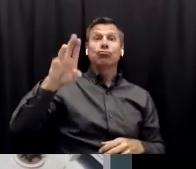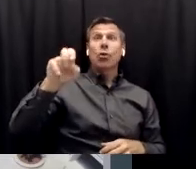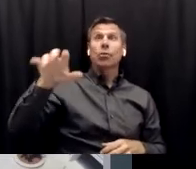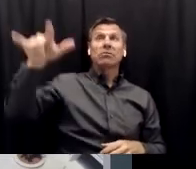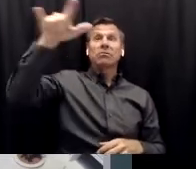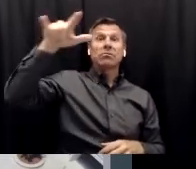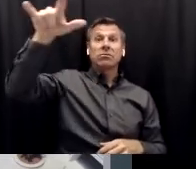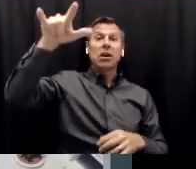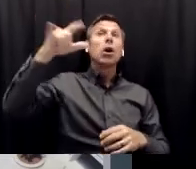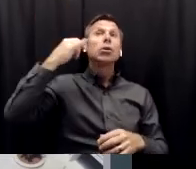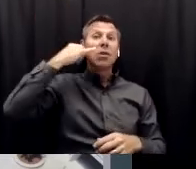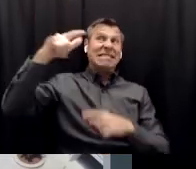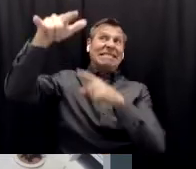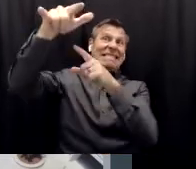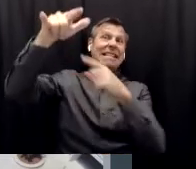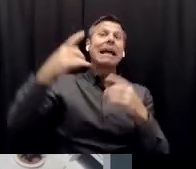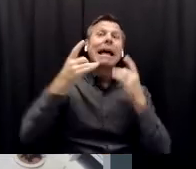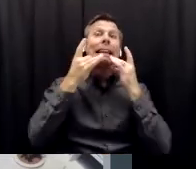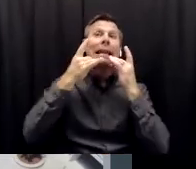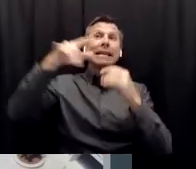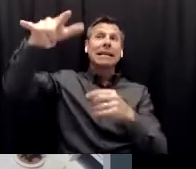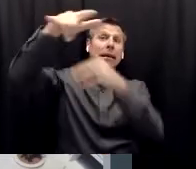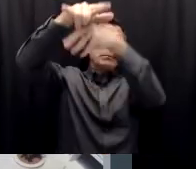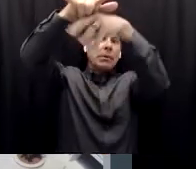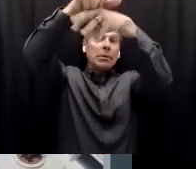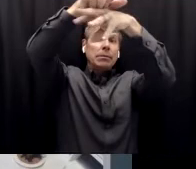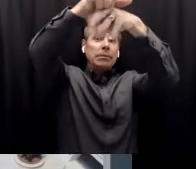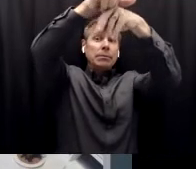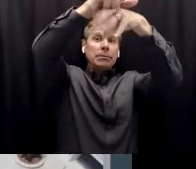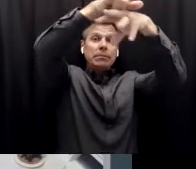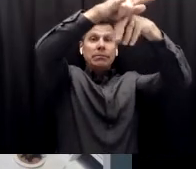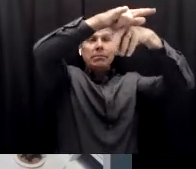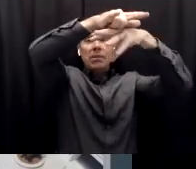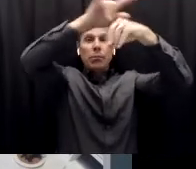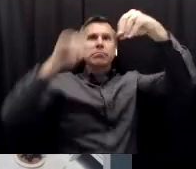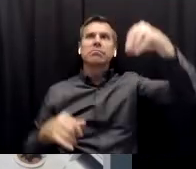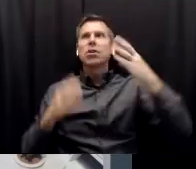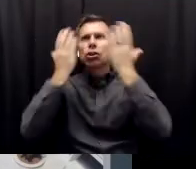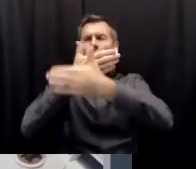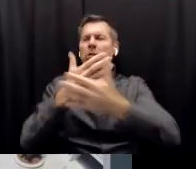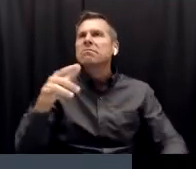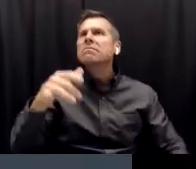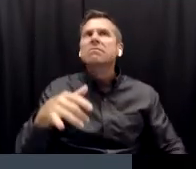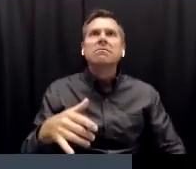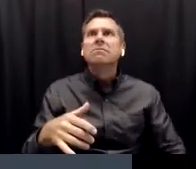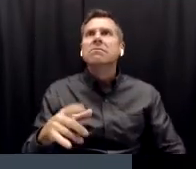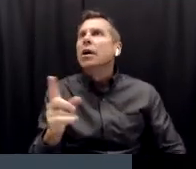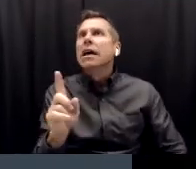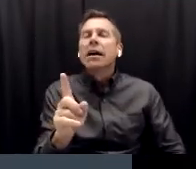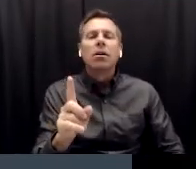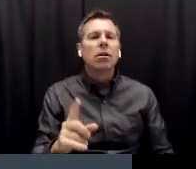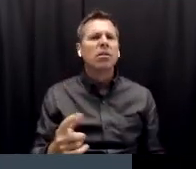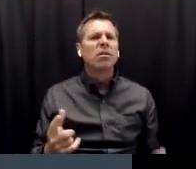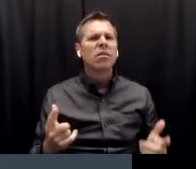on your drone suddenly go out? And now we have some additional challenges to overcome. So remember